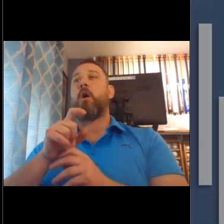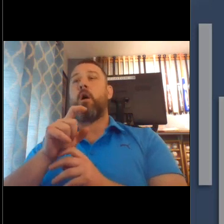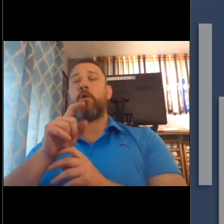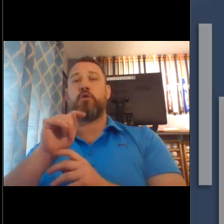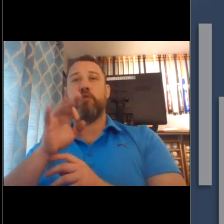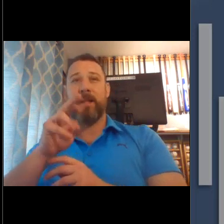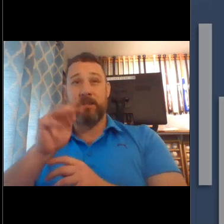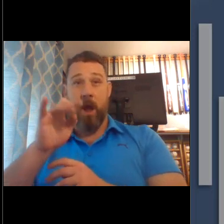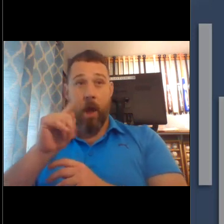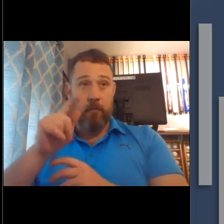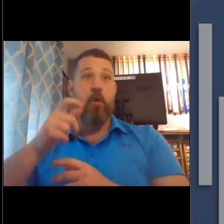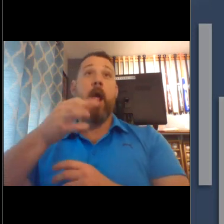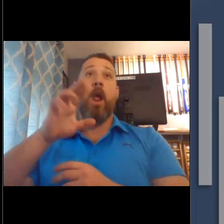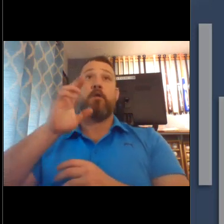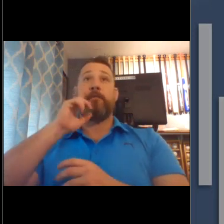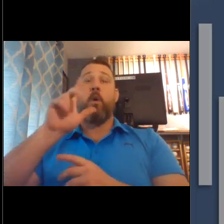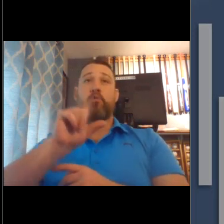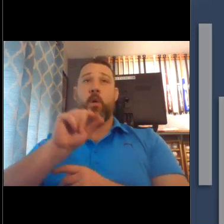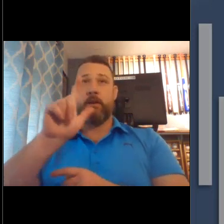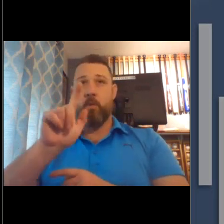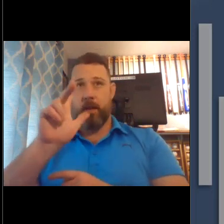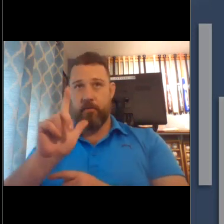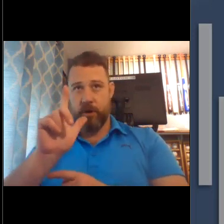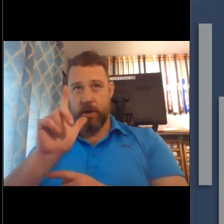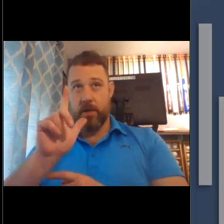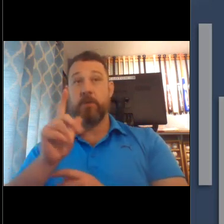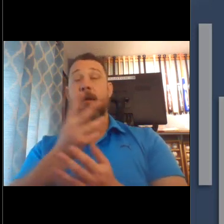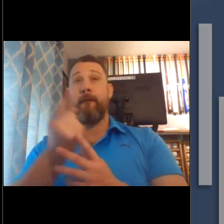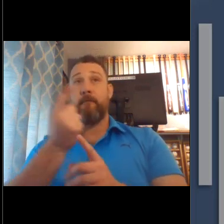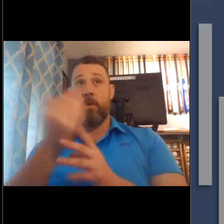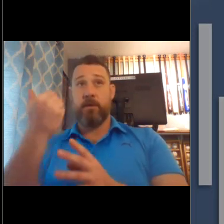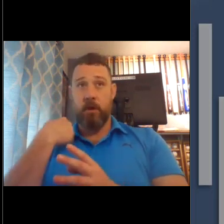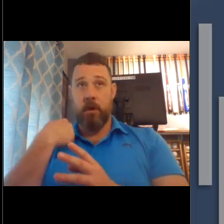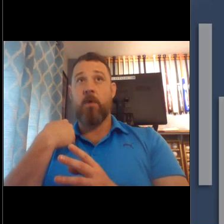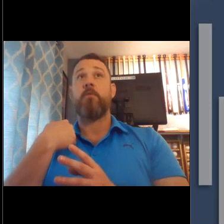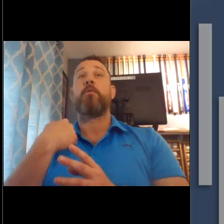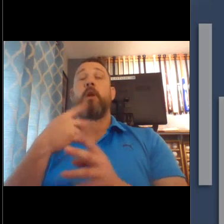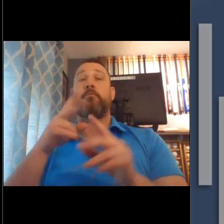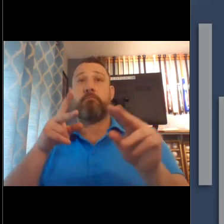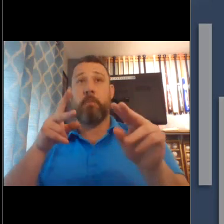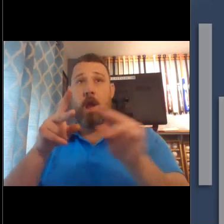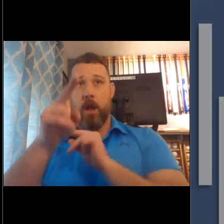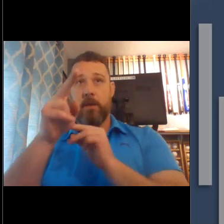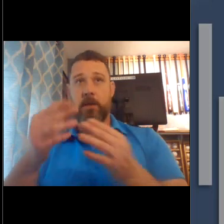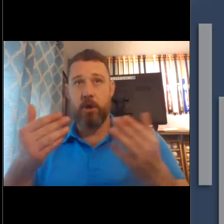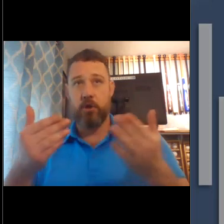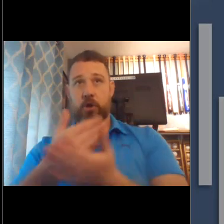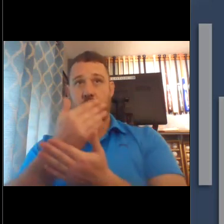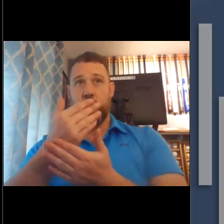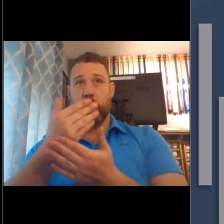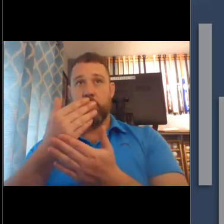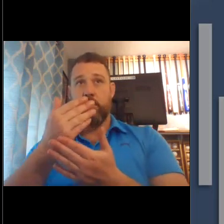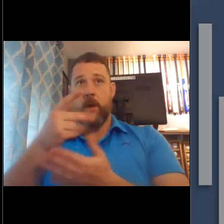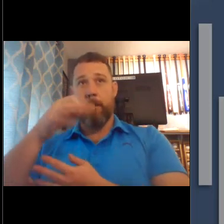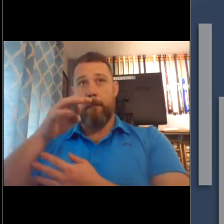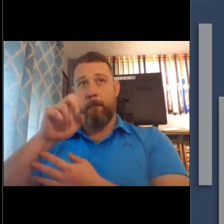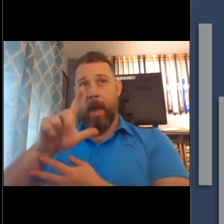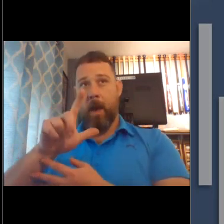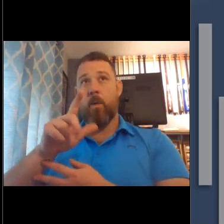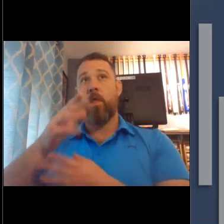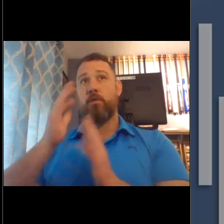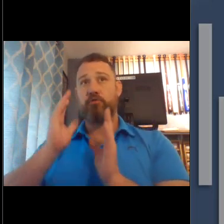2023. A few weeks ago, I attended the ribbon cutting of the newly modernized Powell Street Muni and